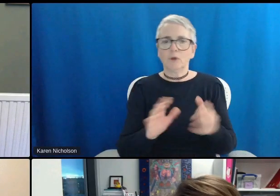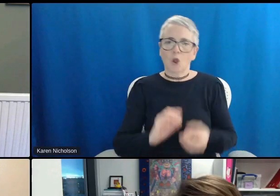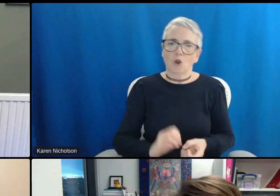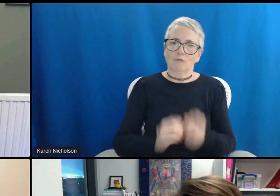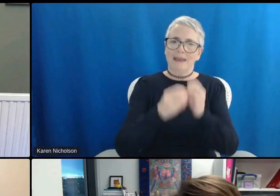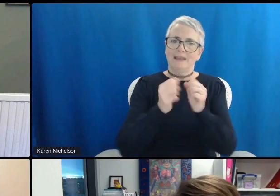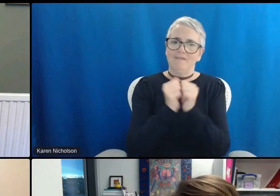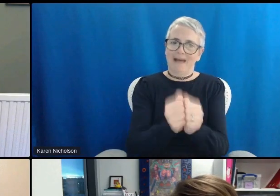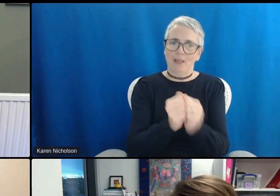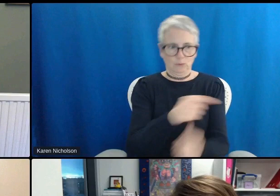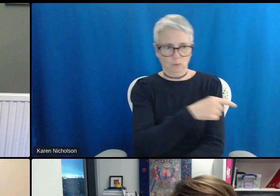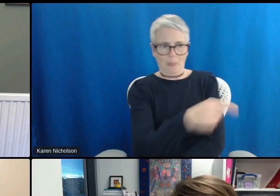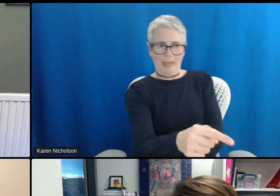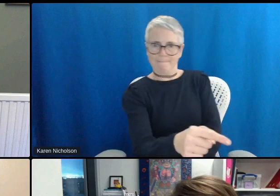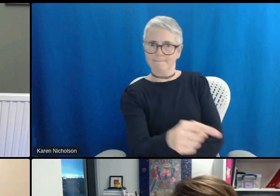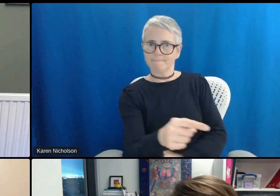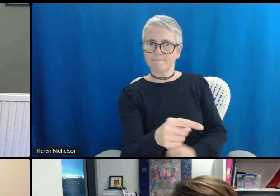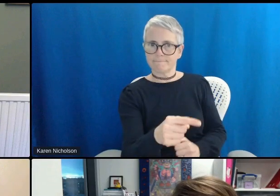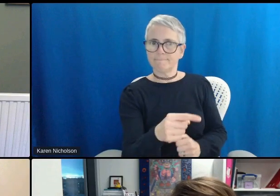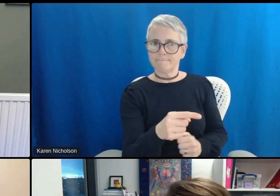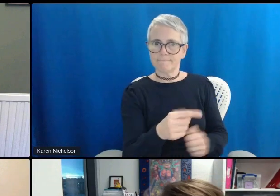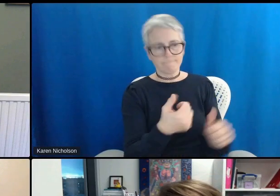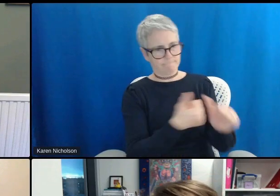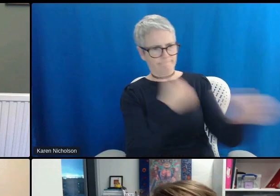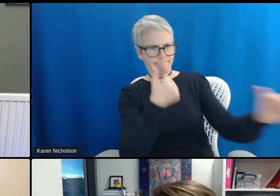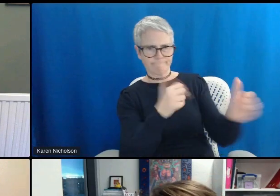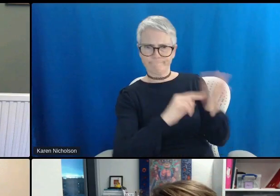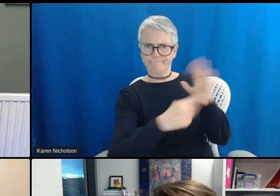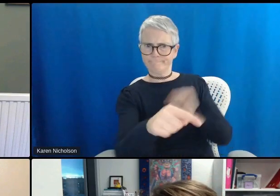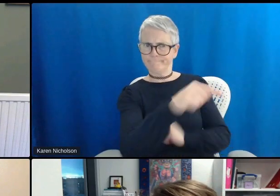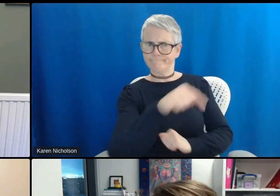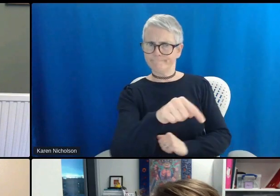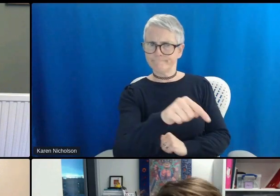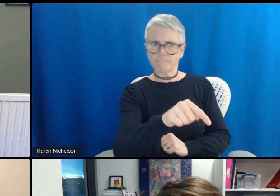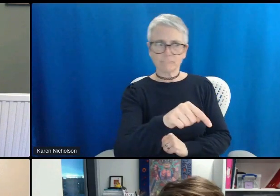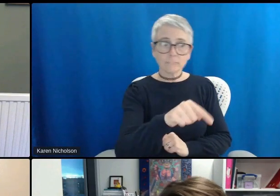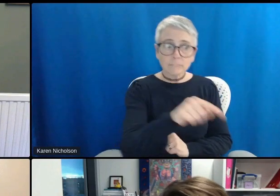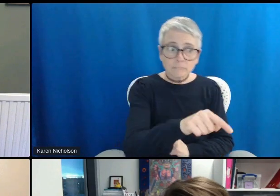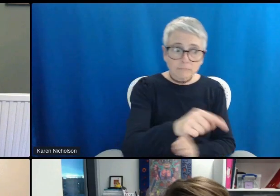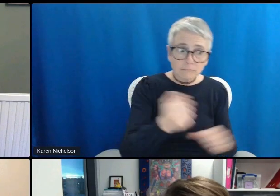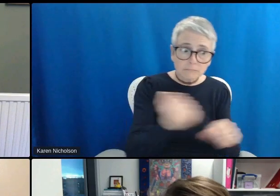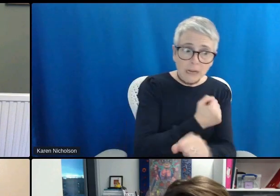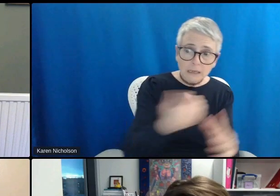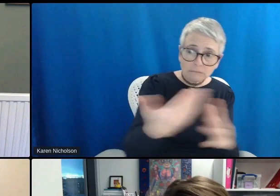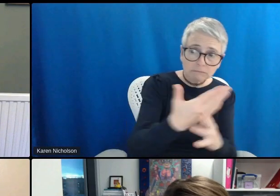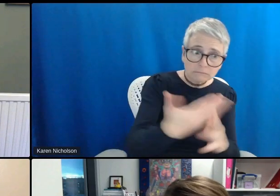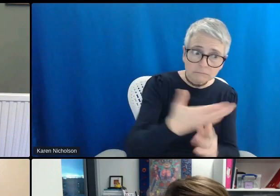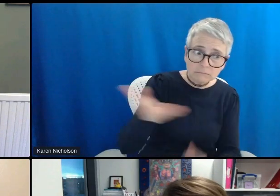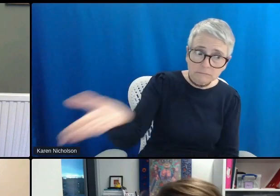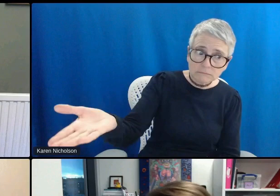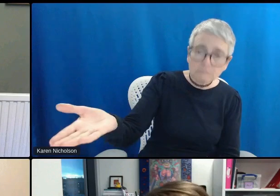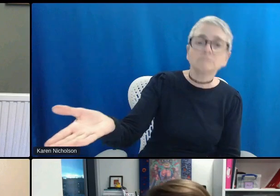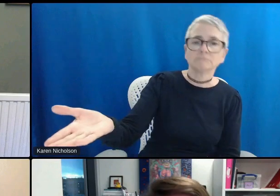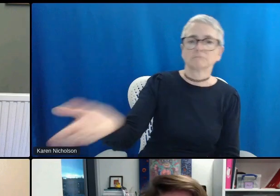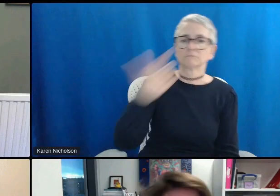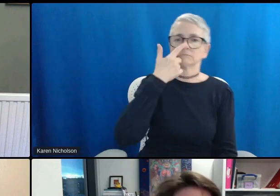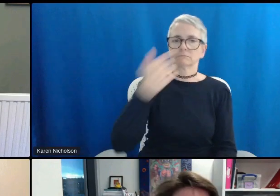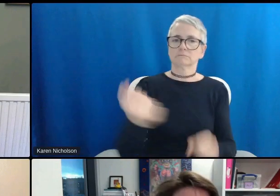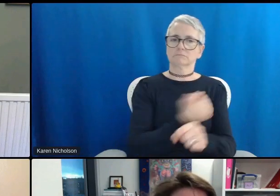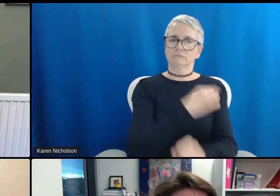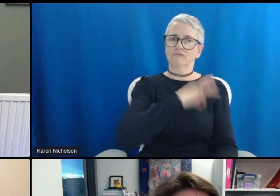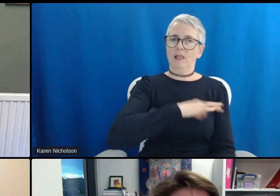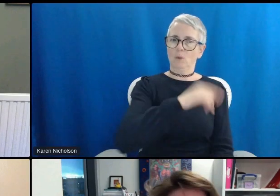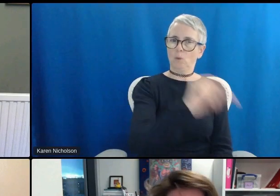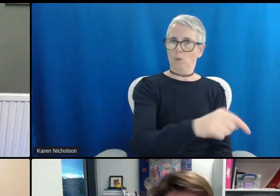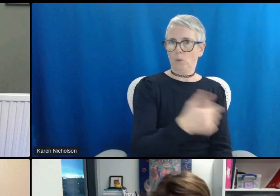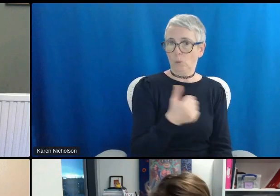corporates and showing them how putting accessibility and creating accessibility by design can create value to the corporates, creating product